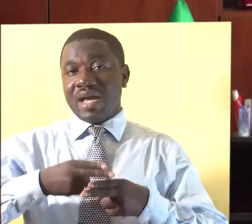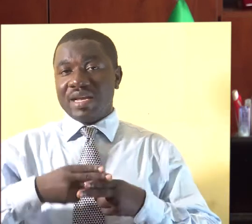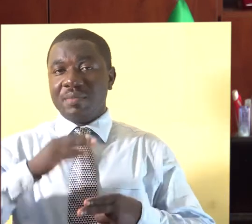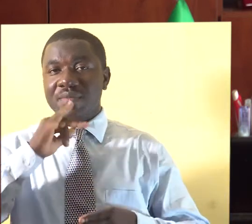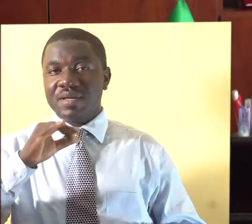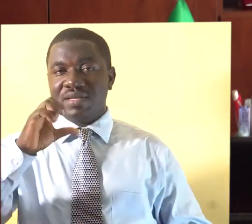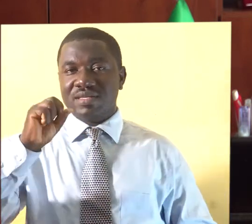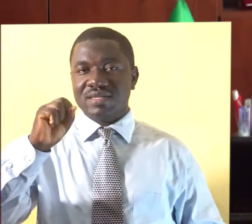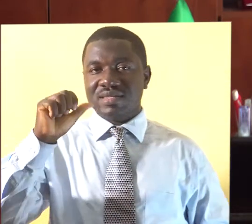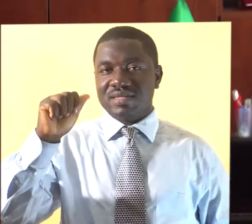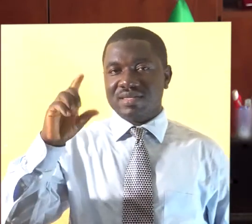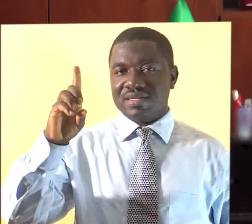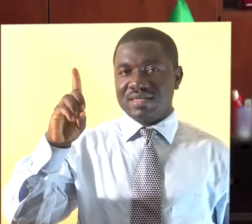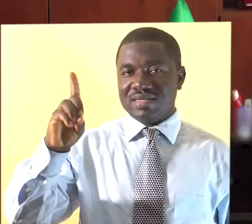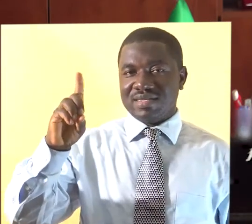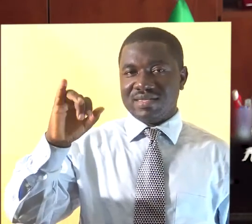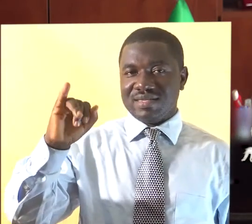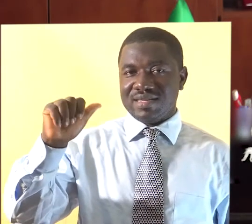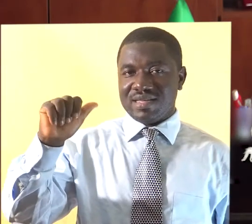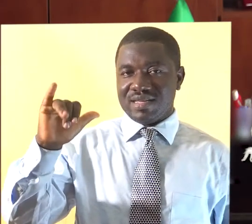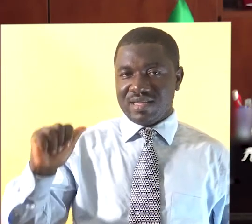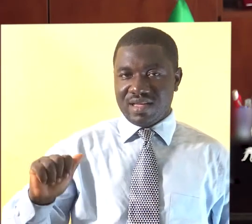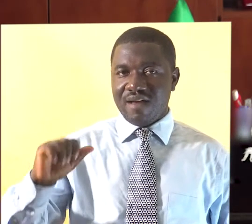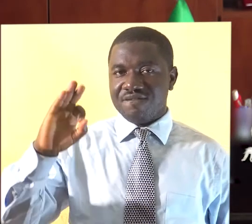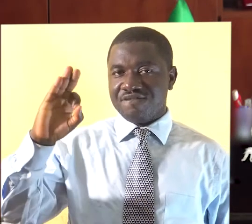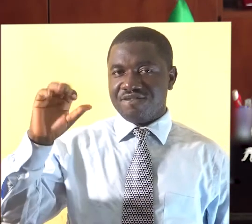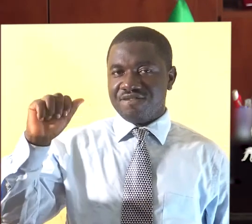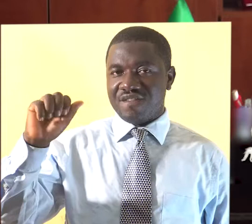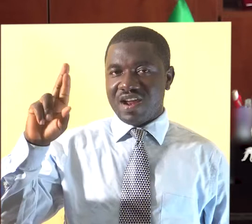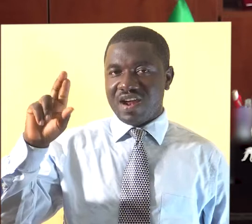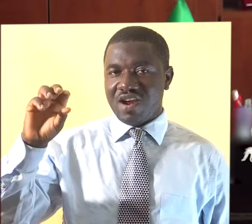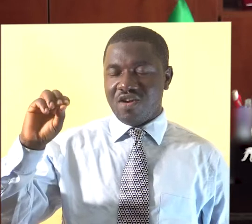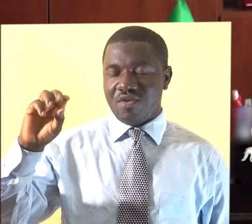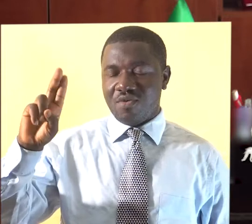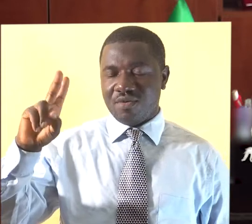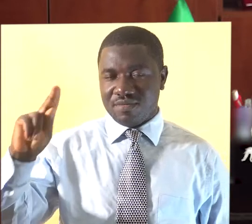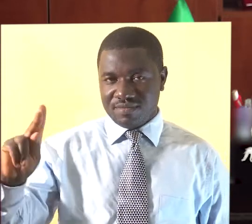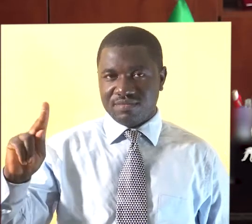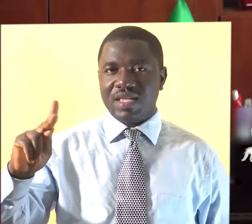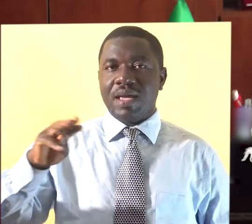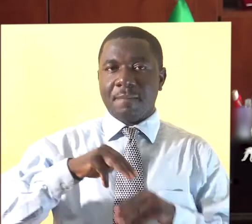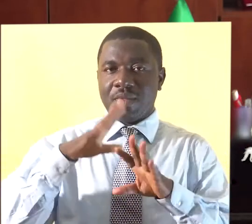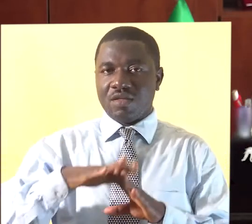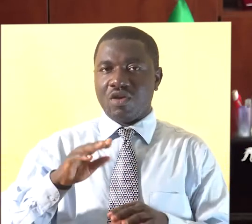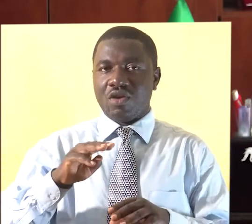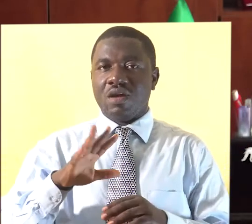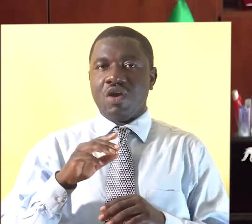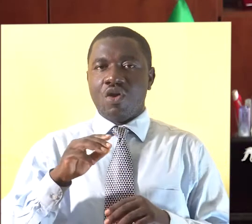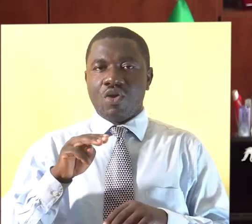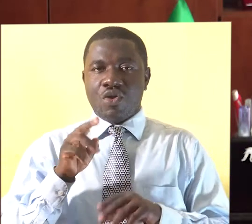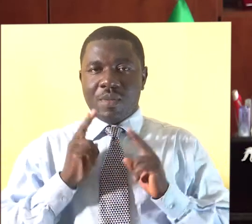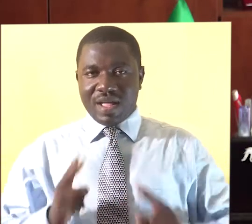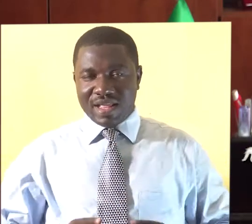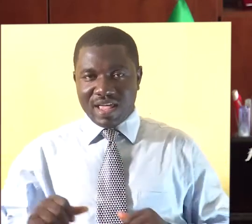My name is Sadia Farouk, the Minister of Humanitarian Affairs, Disaster Management and Social Development.